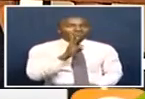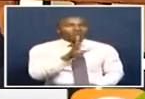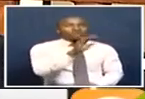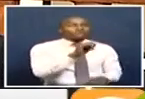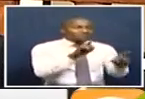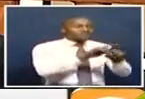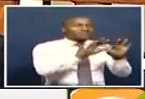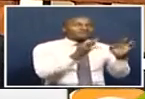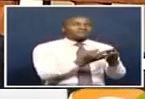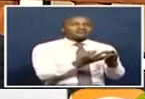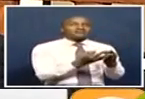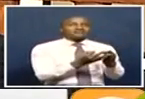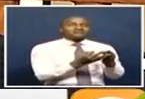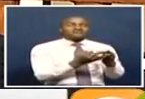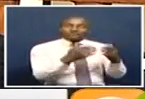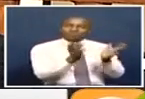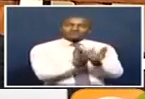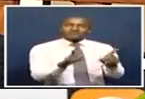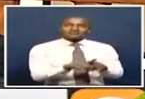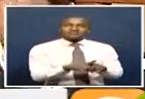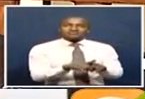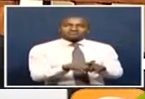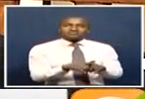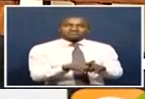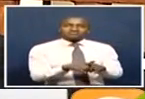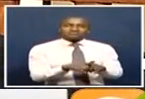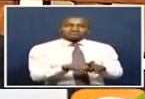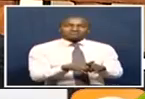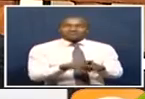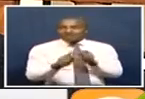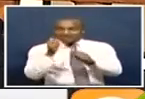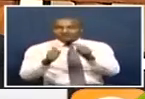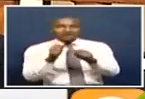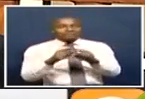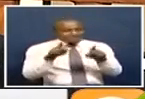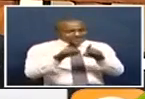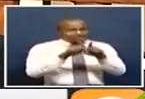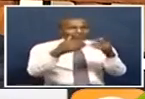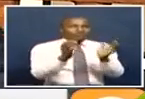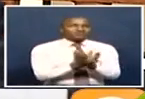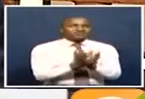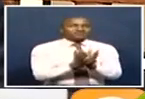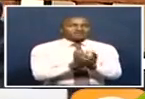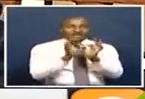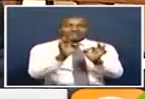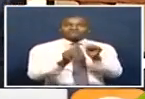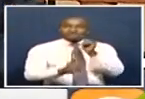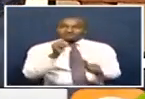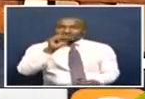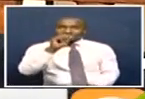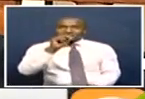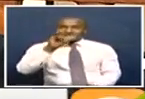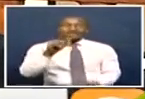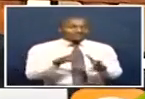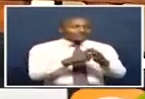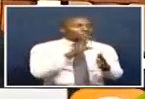same family, the same community. Amalua might deny or somebody might deny, but they are from the same community. If you deny Sakaja, then deny